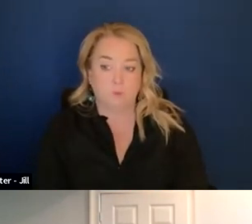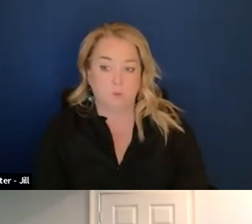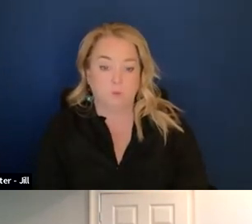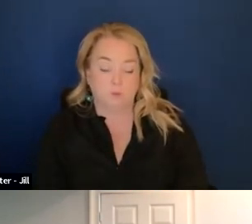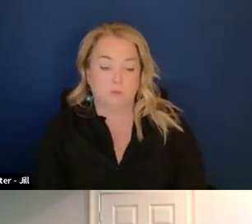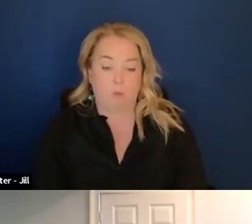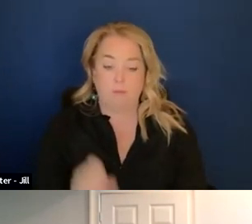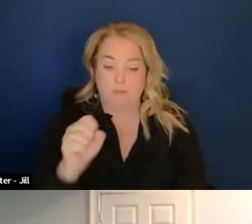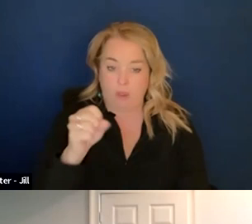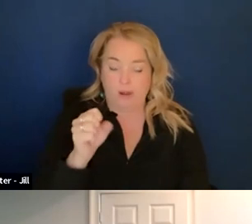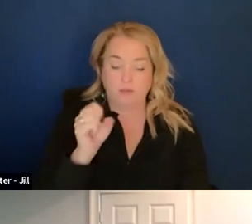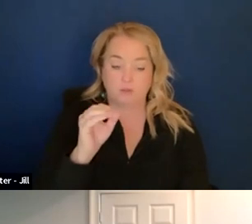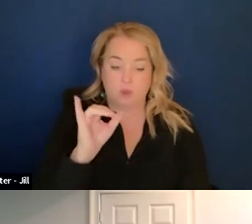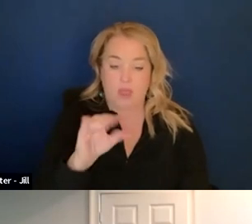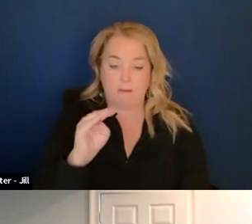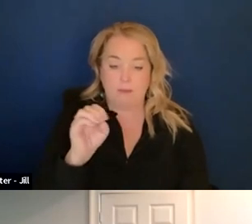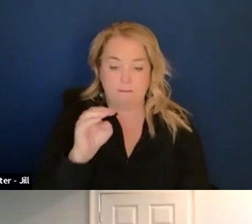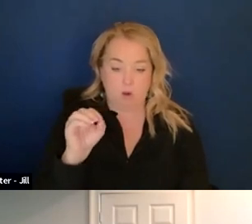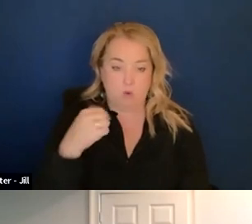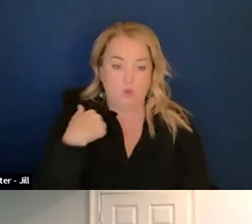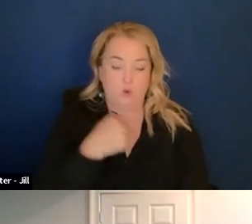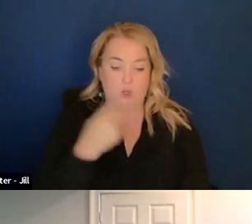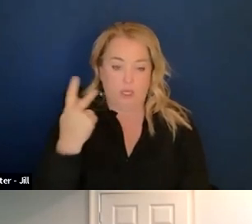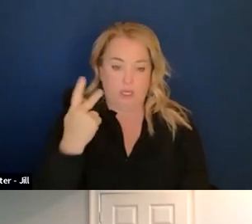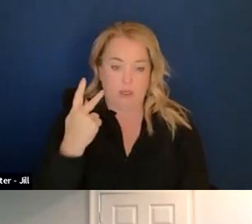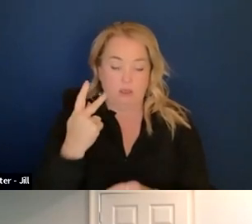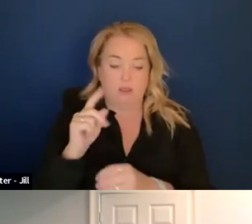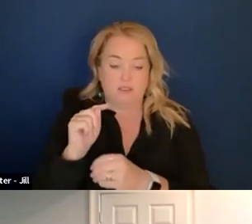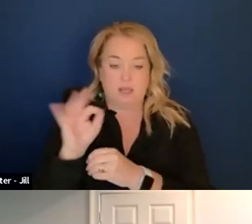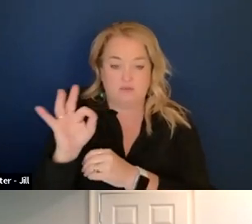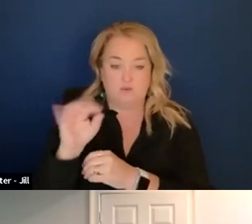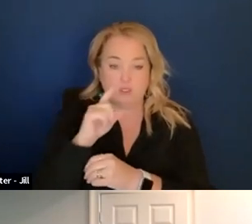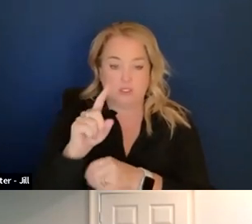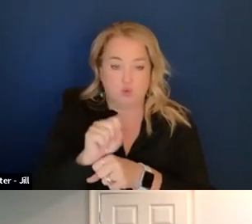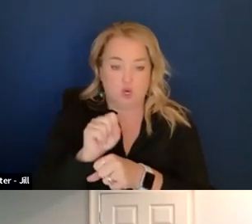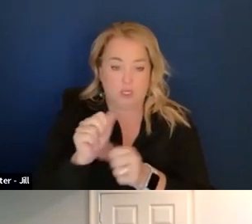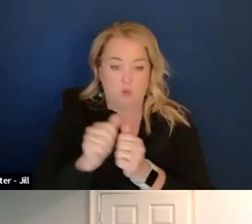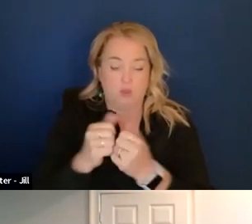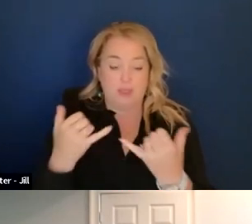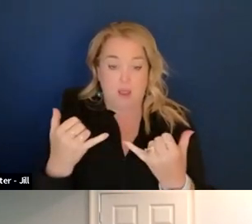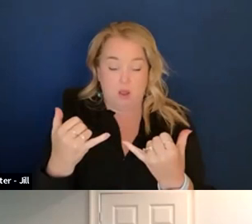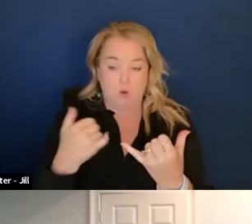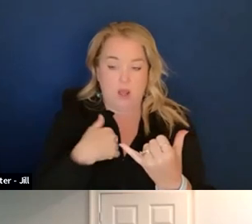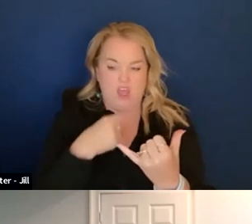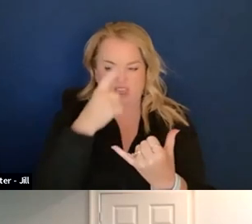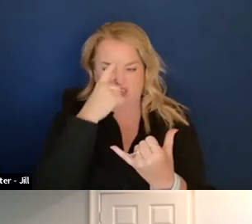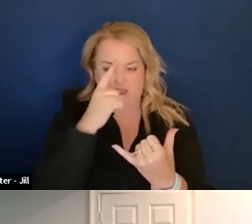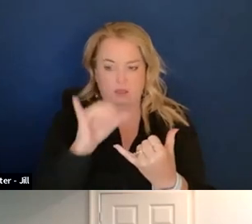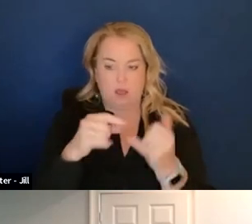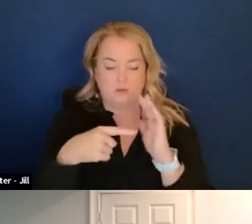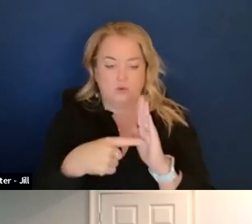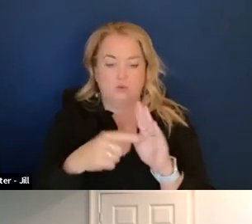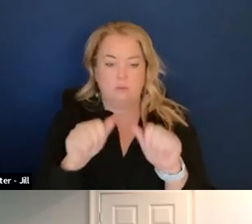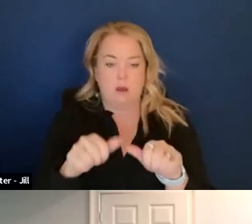Yeah, so I think in the memo that the task force is working on now, I think it outlines the